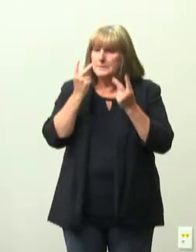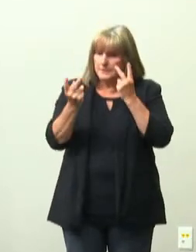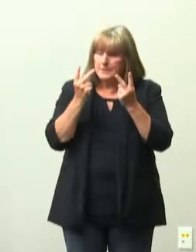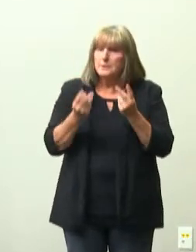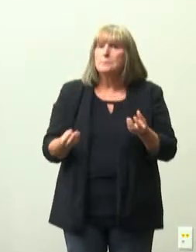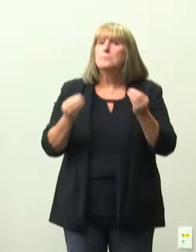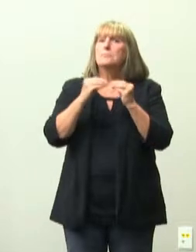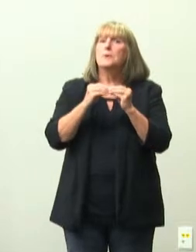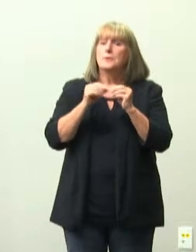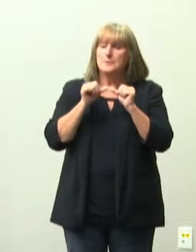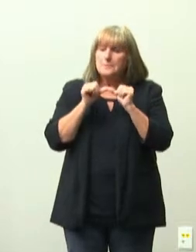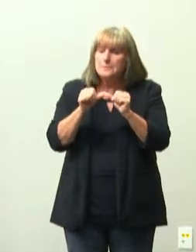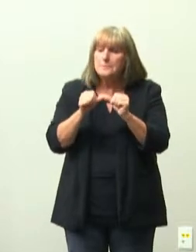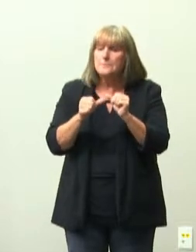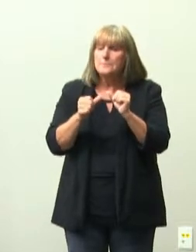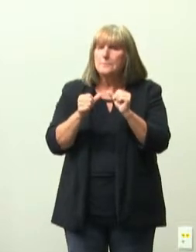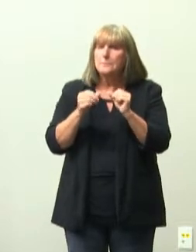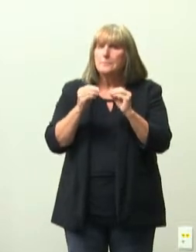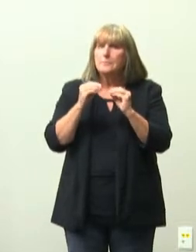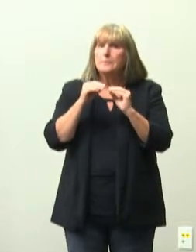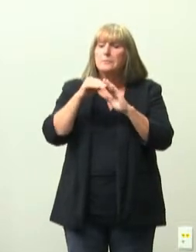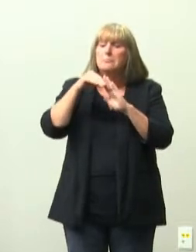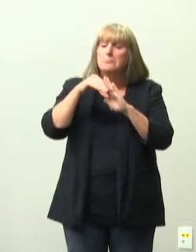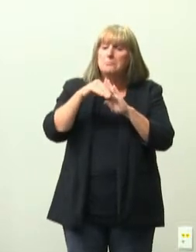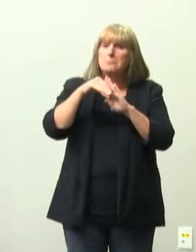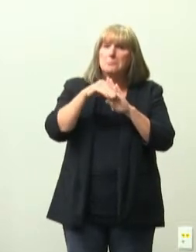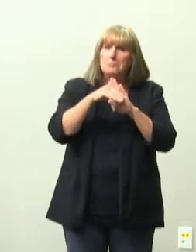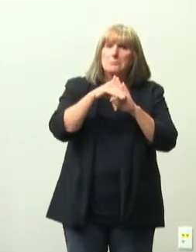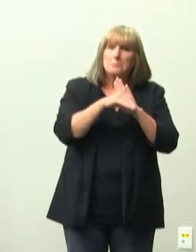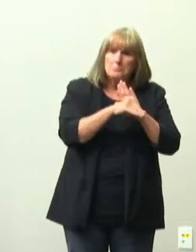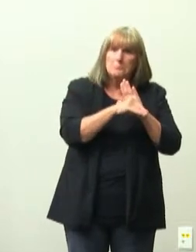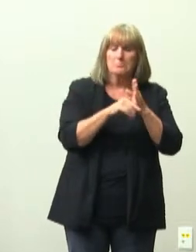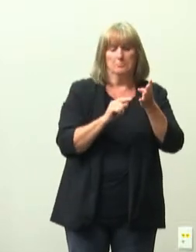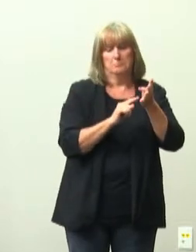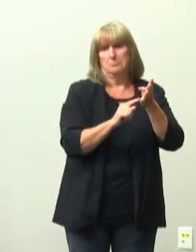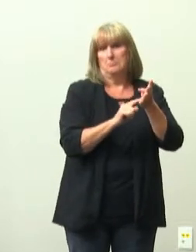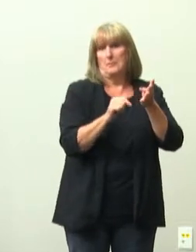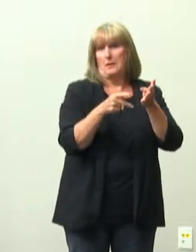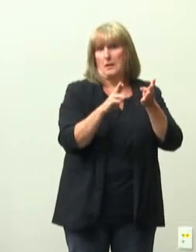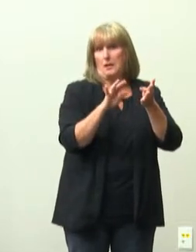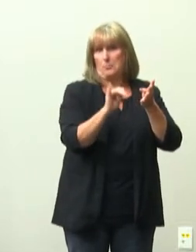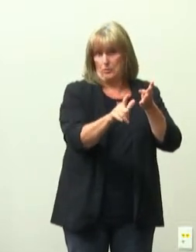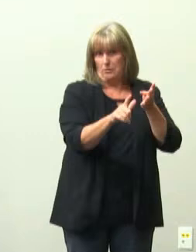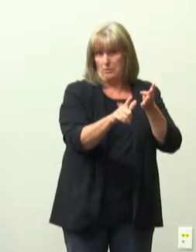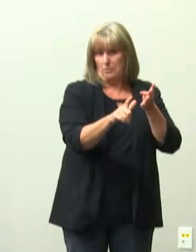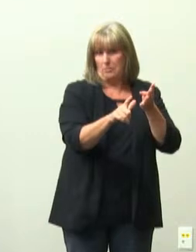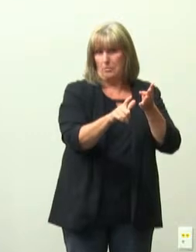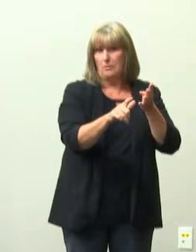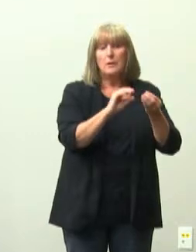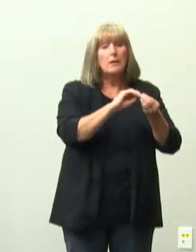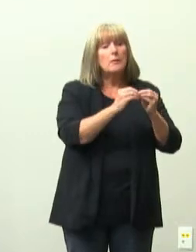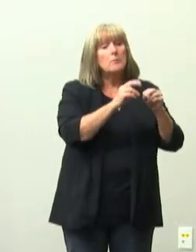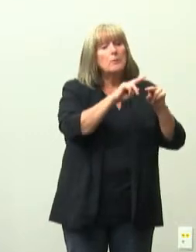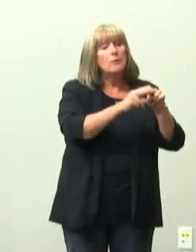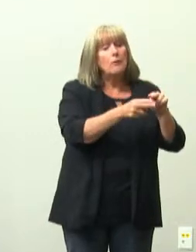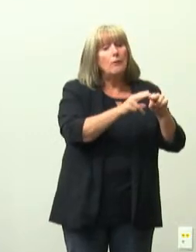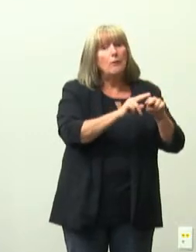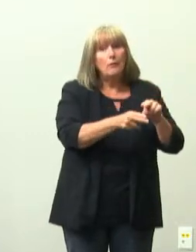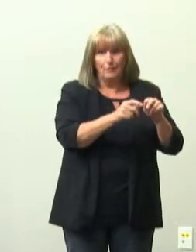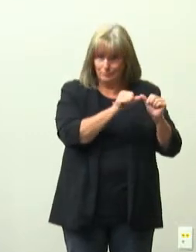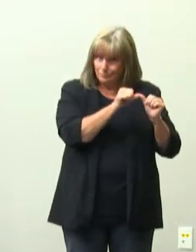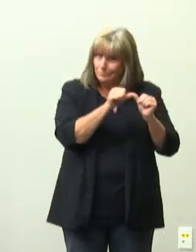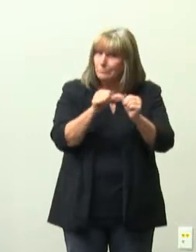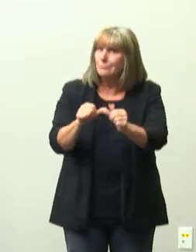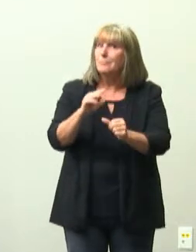more consistent decline in new cases at the end of April. The overall drop in the cases continued into